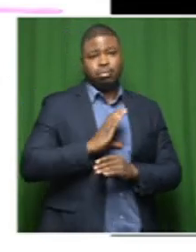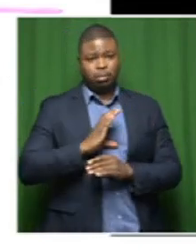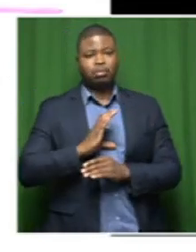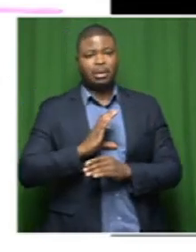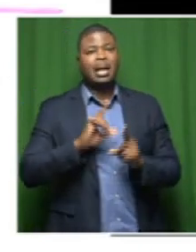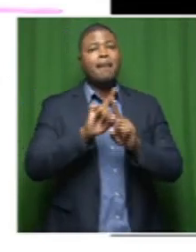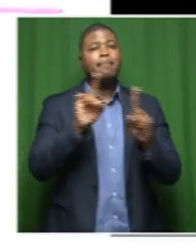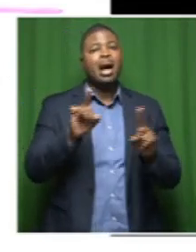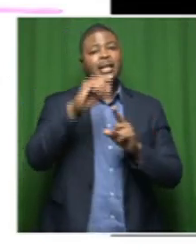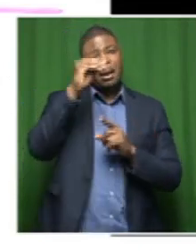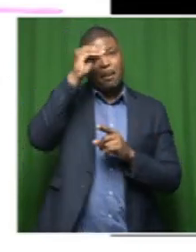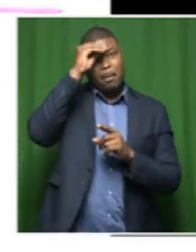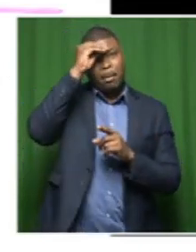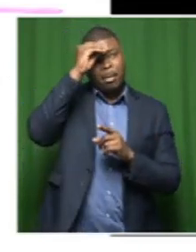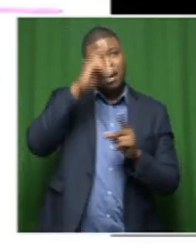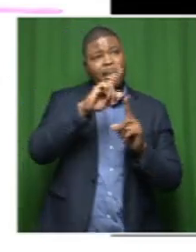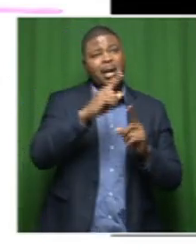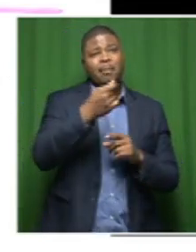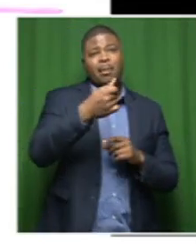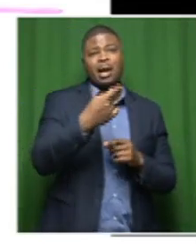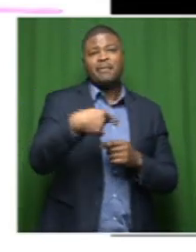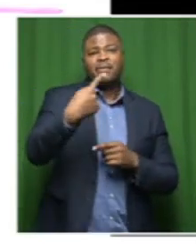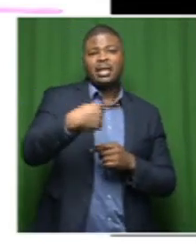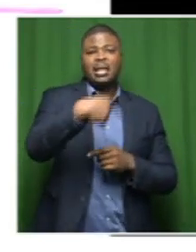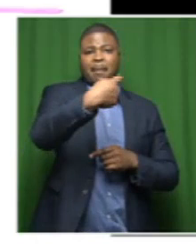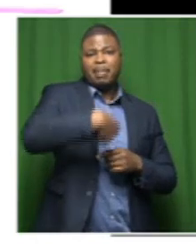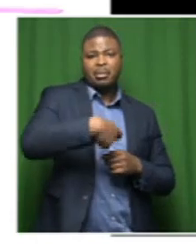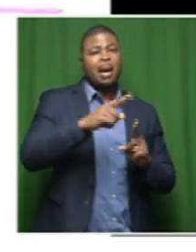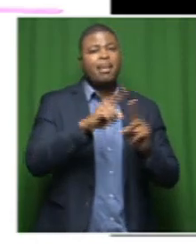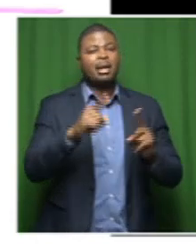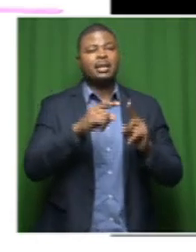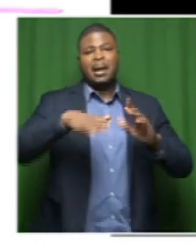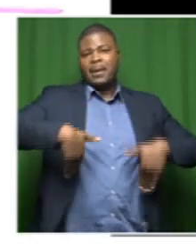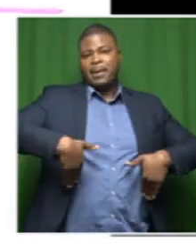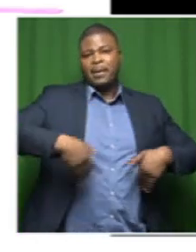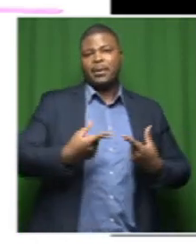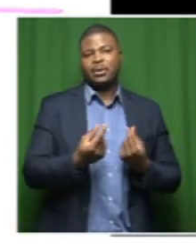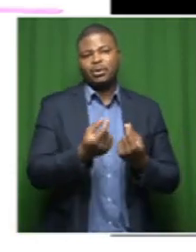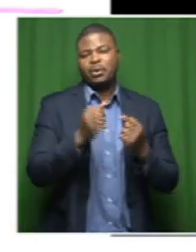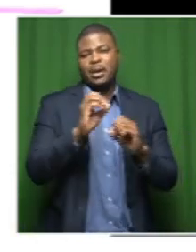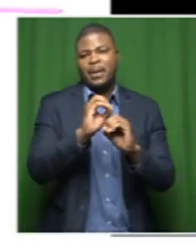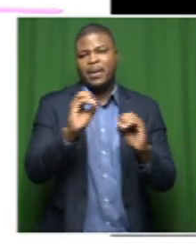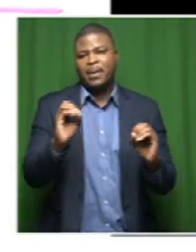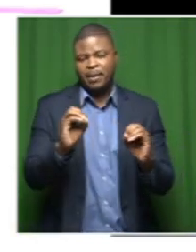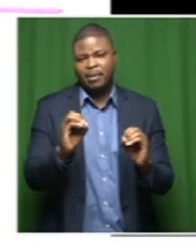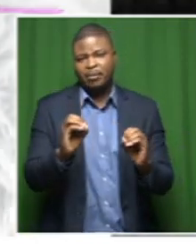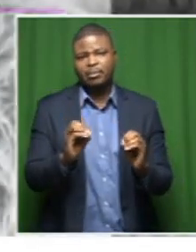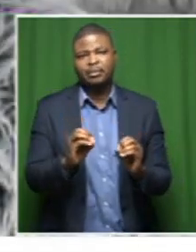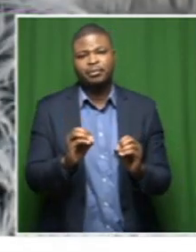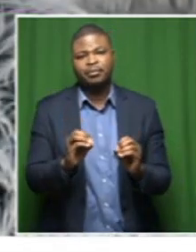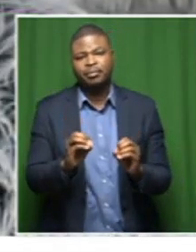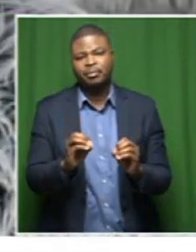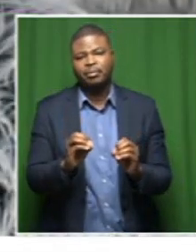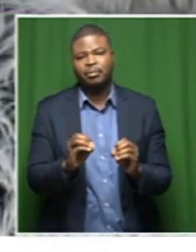the police. And the first 10 families were not yet being compensated. That is the situation we